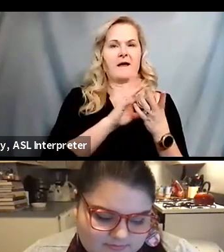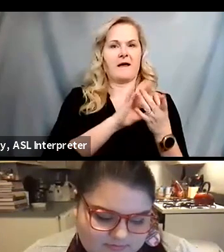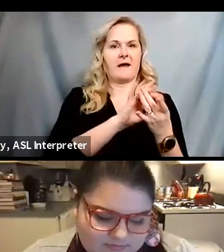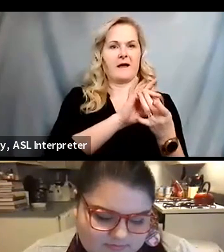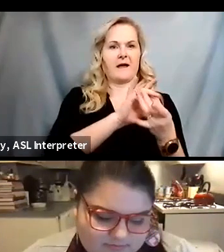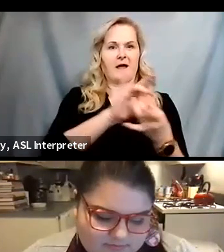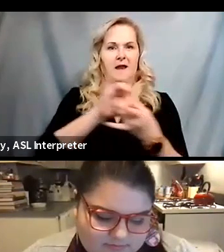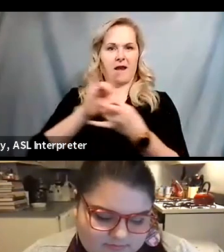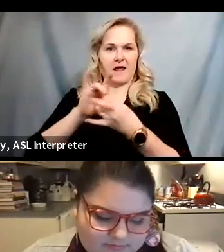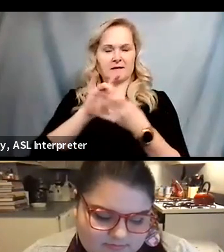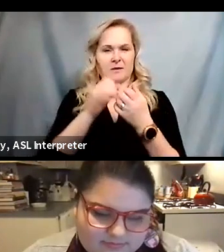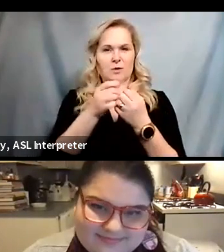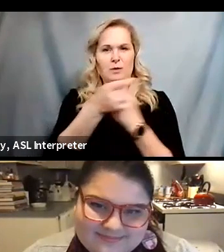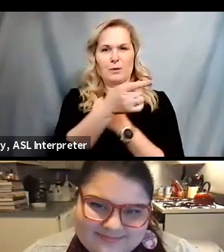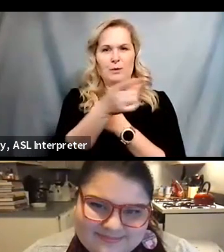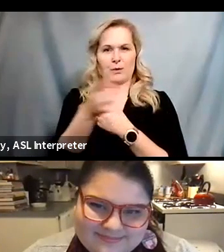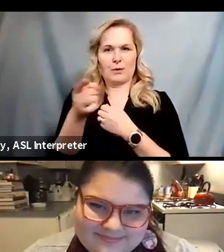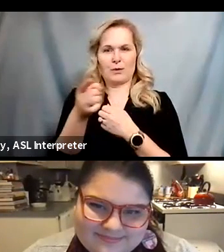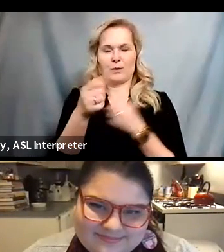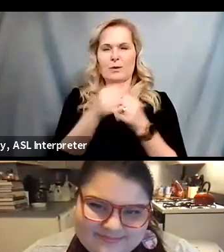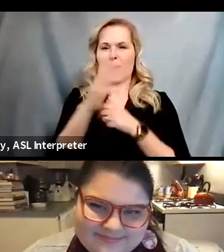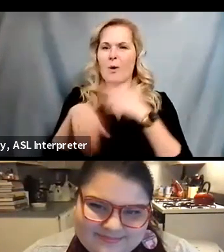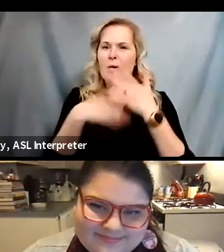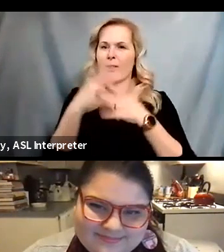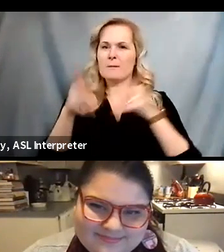all of the people who have been with us,